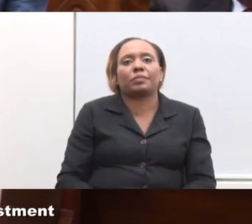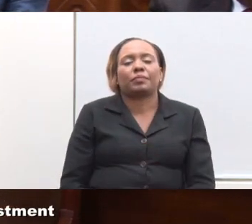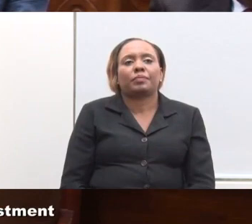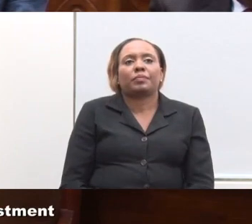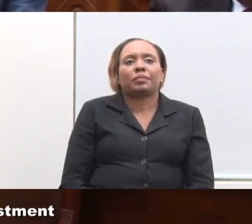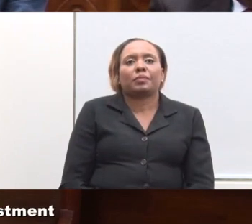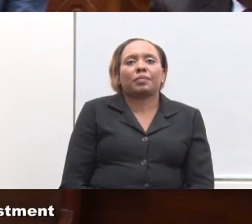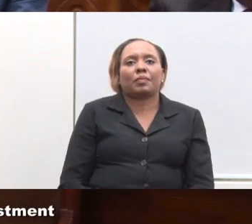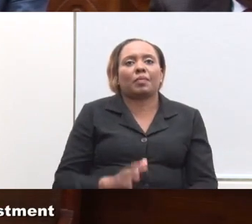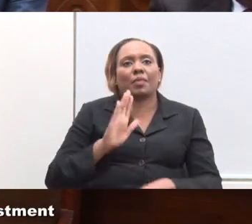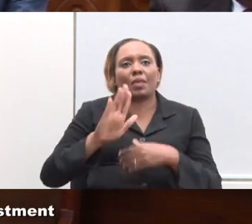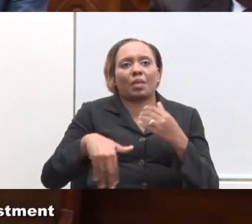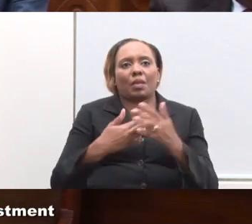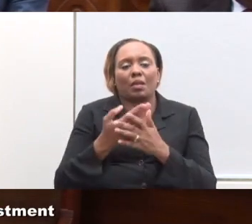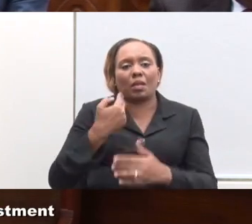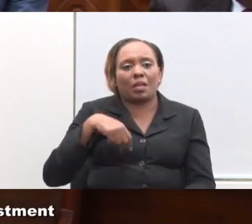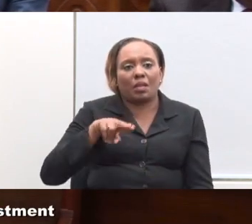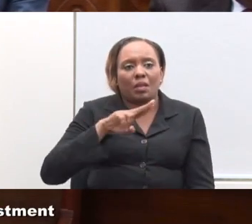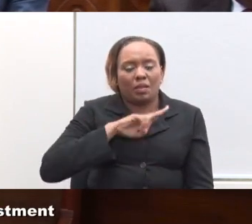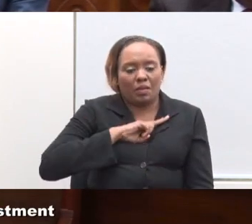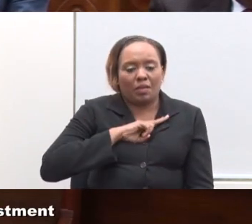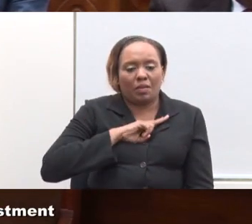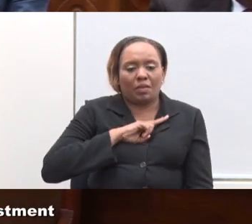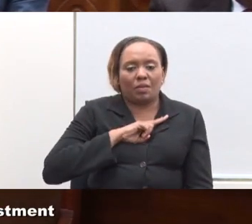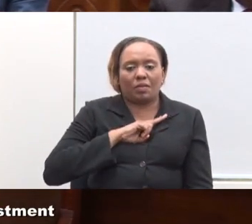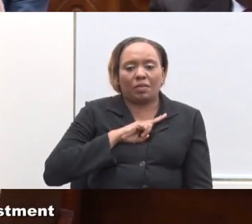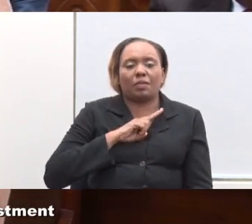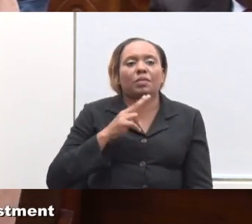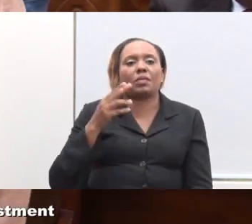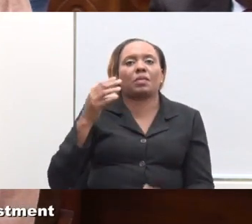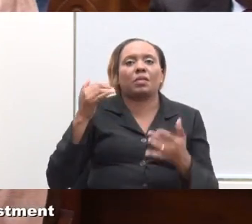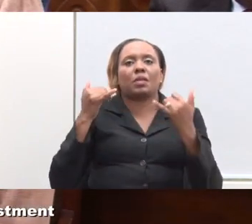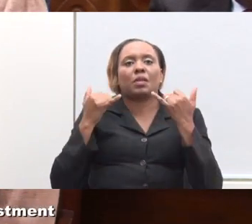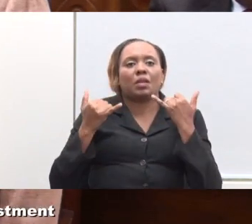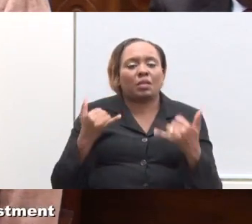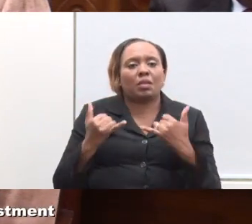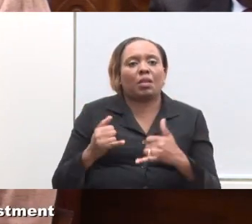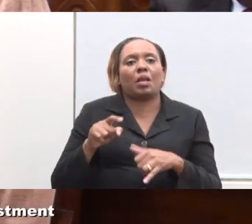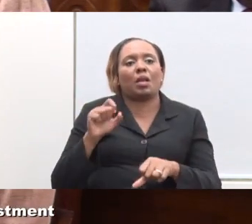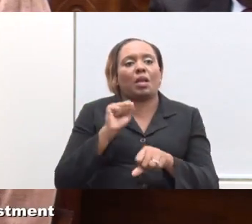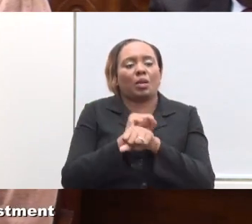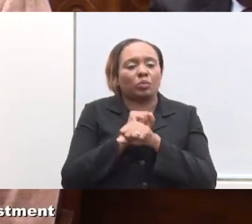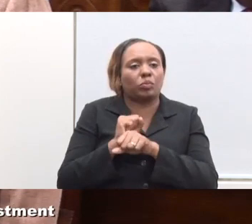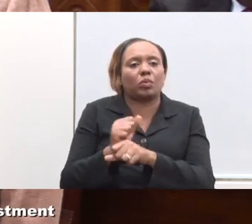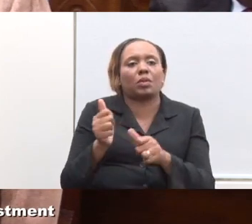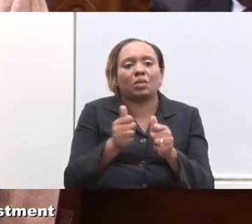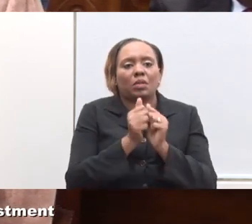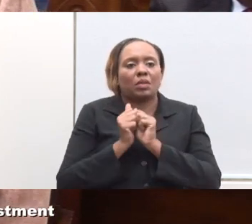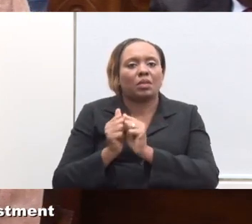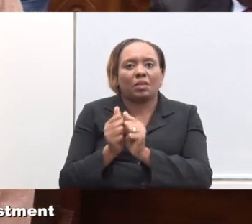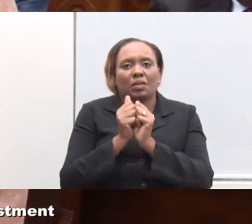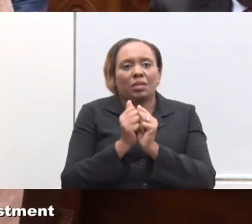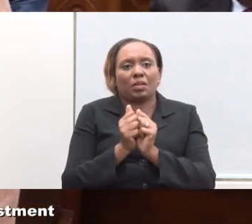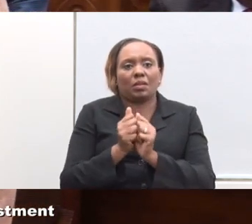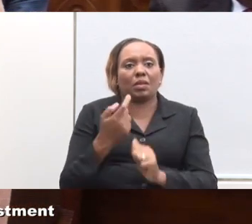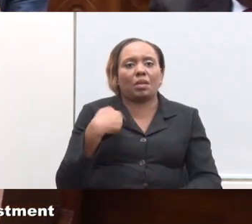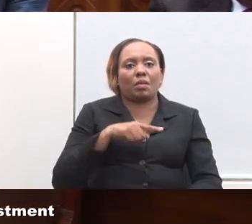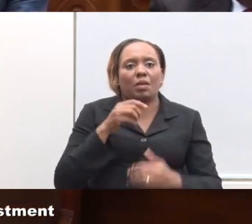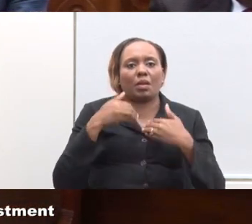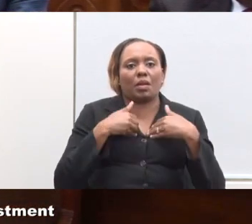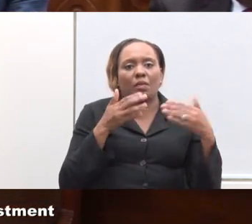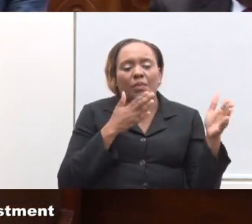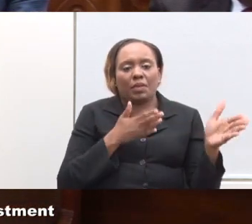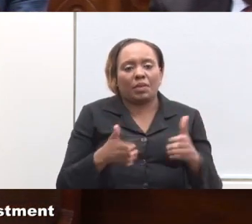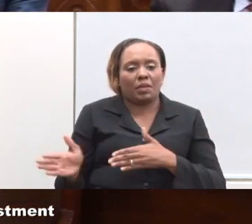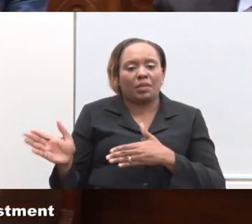us, I believe, are now acting with a sense of consideration and urgency. We have a plan, and we've had it for a